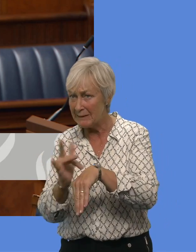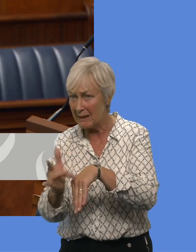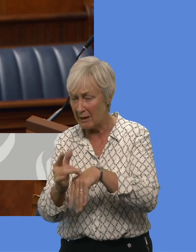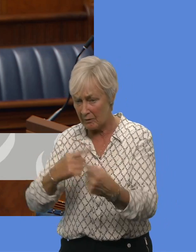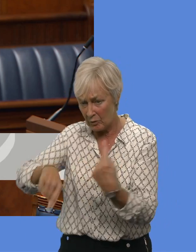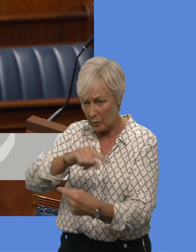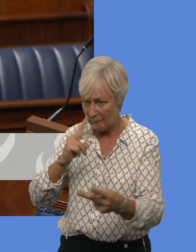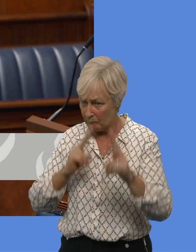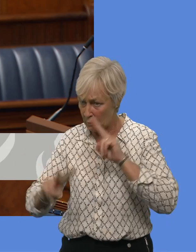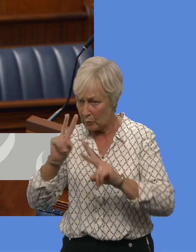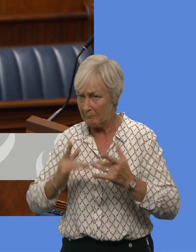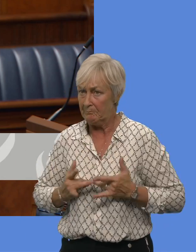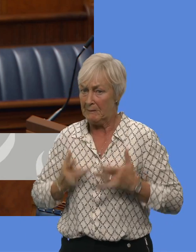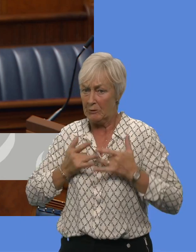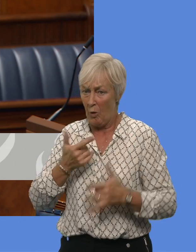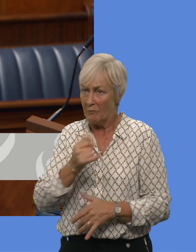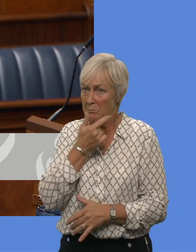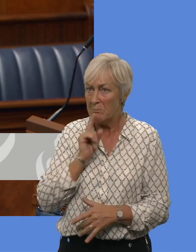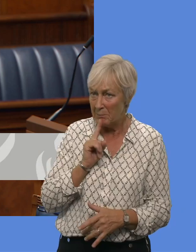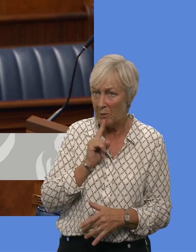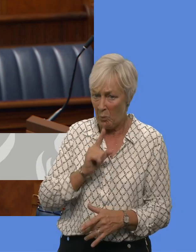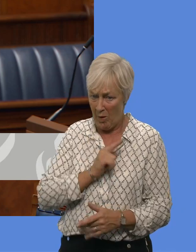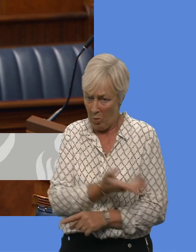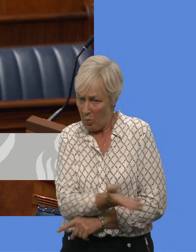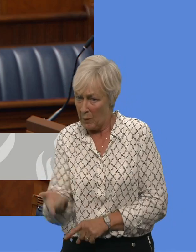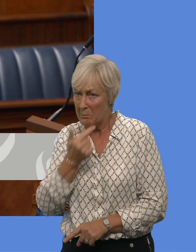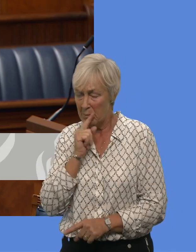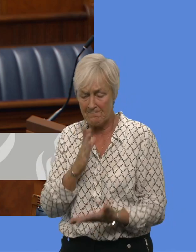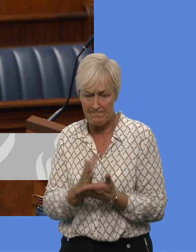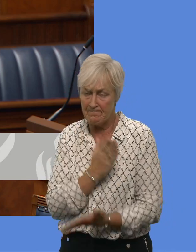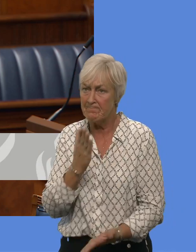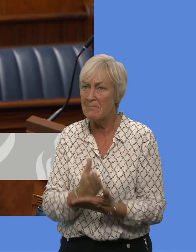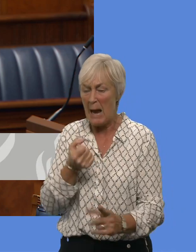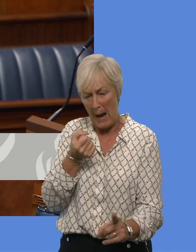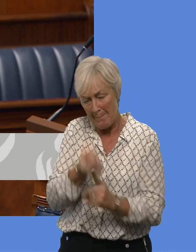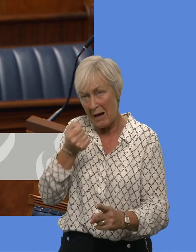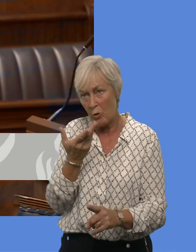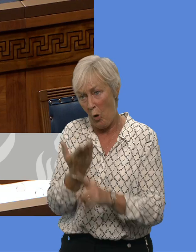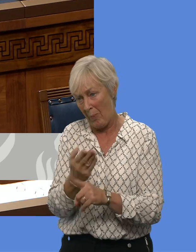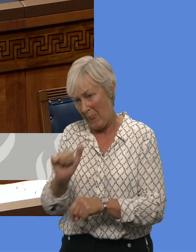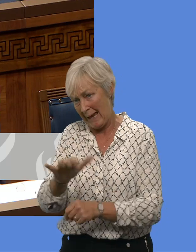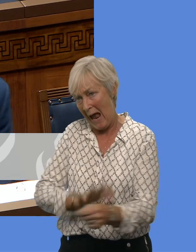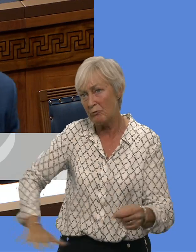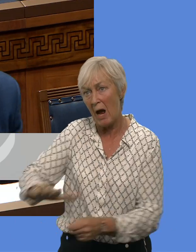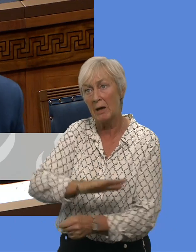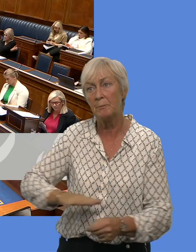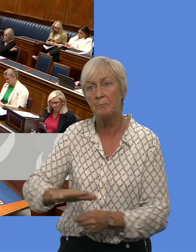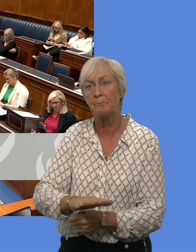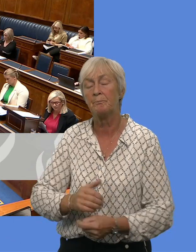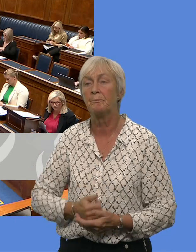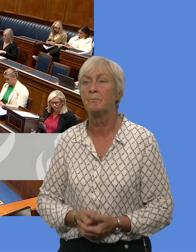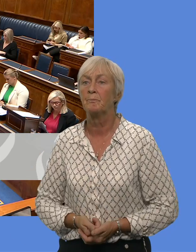views and the needs of victims and survivors, because those are the people most impacted by some of the events on that site. Mr.